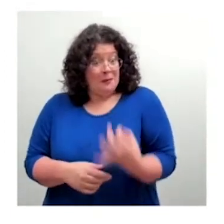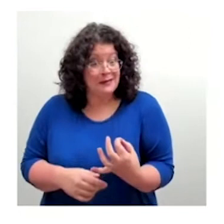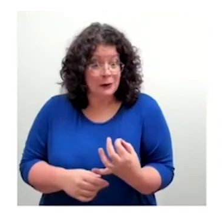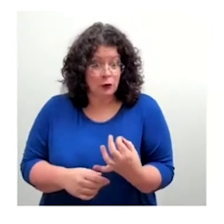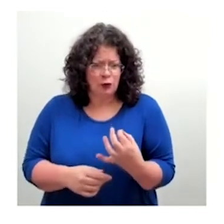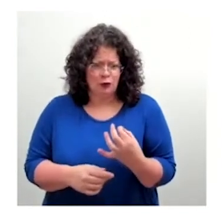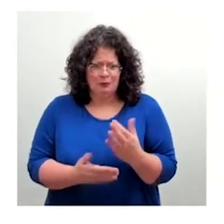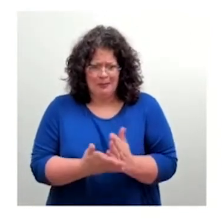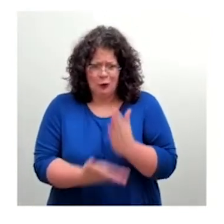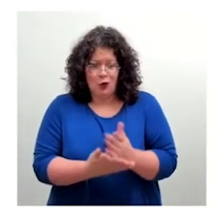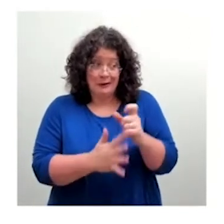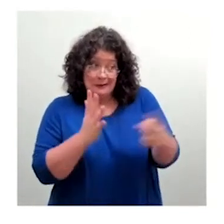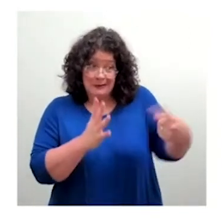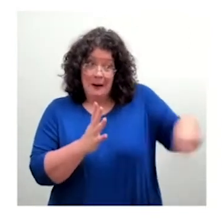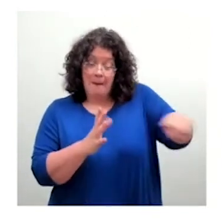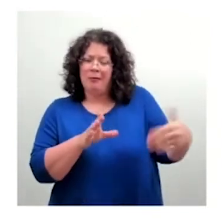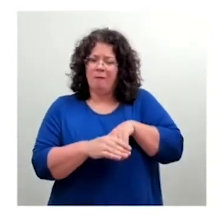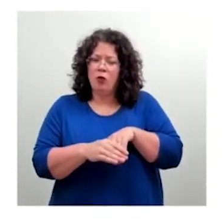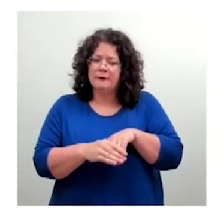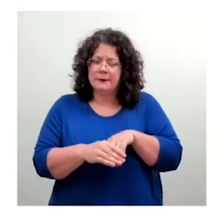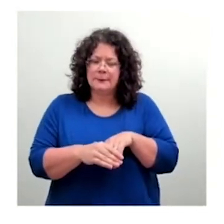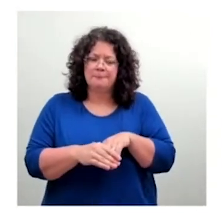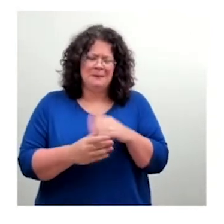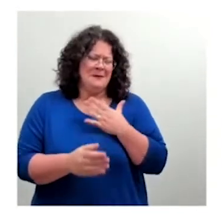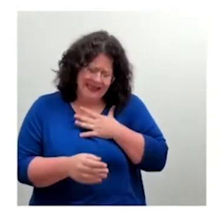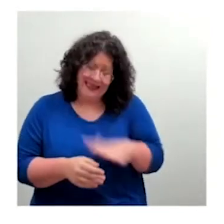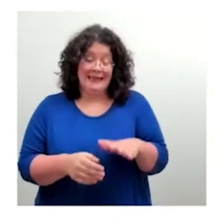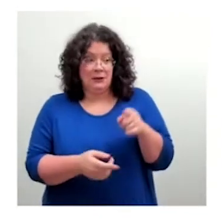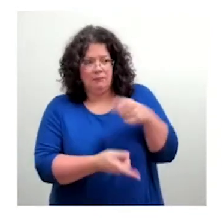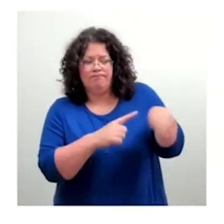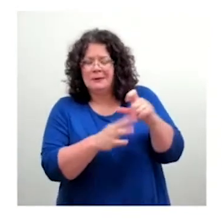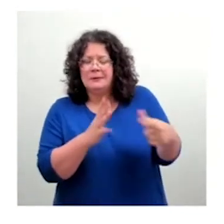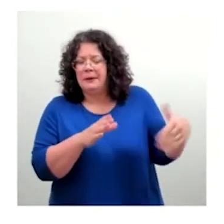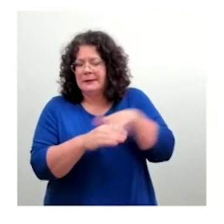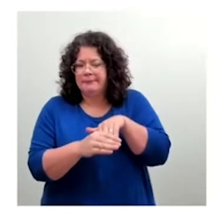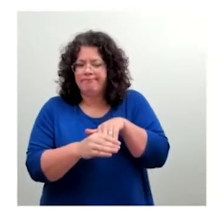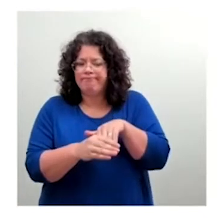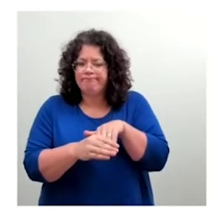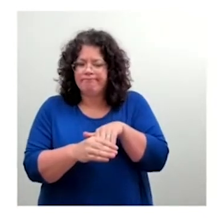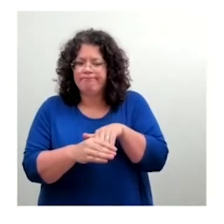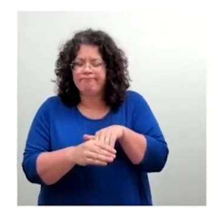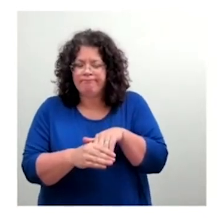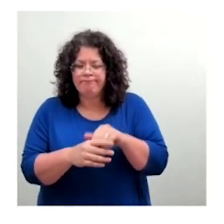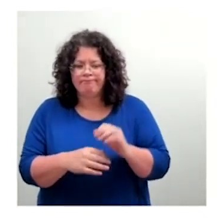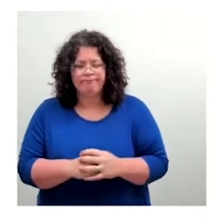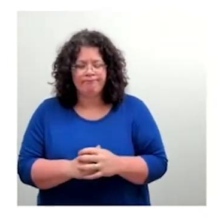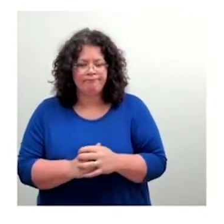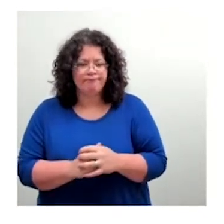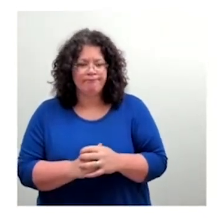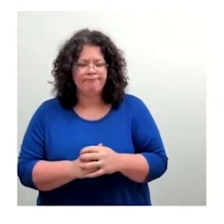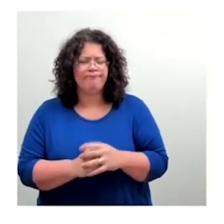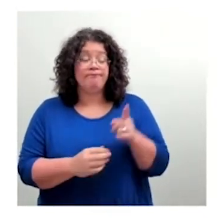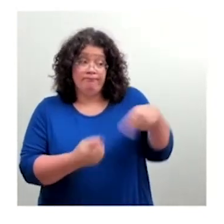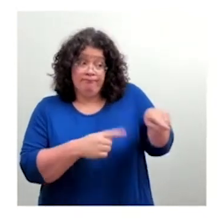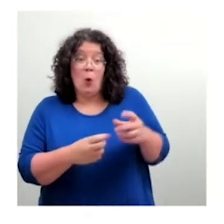the community of people with disabilities that can really help to make you understand and be clear about what is required for them,